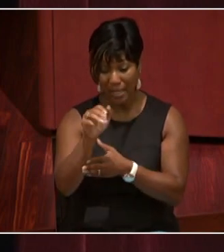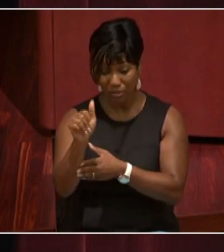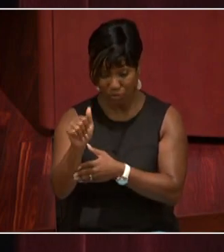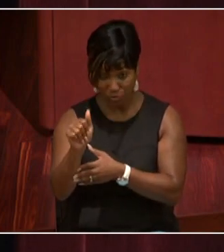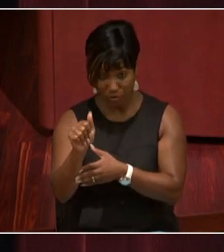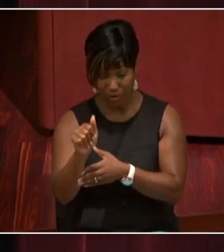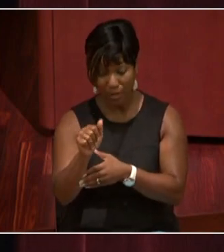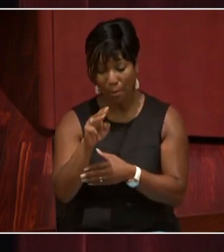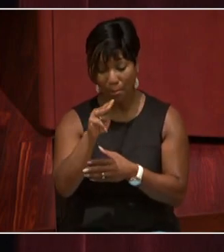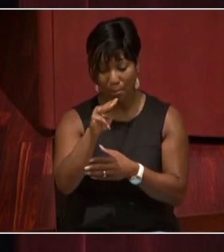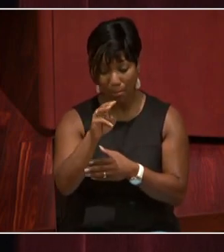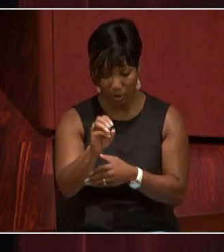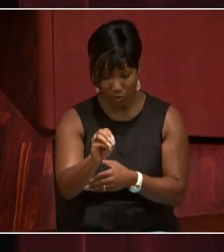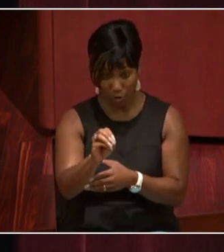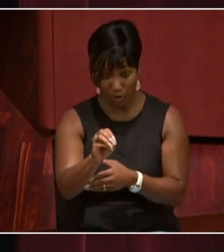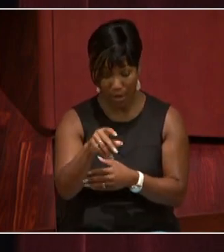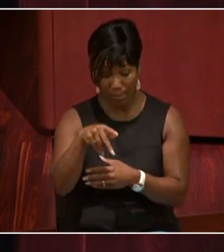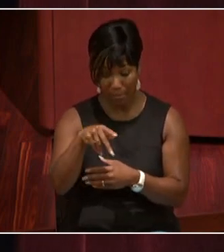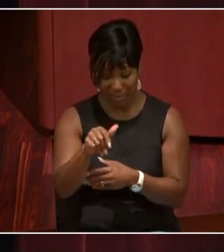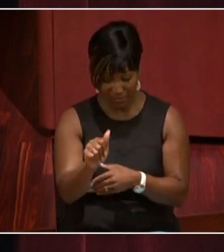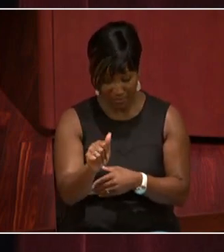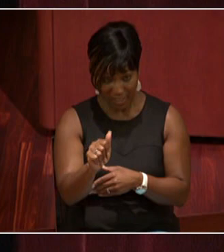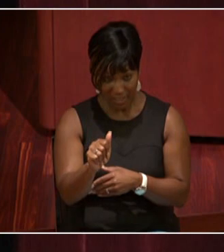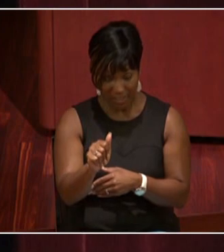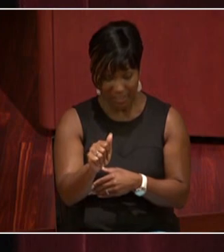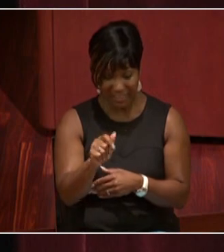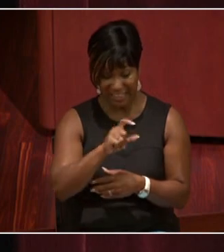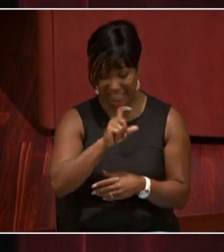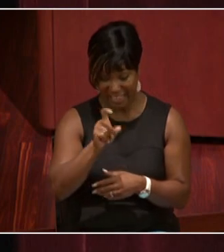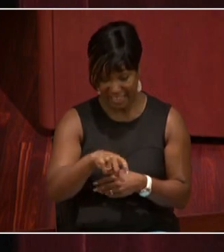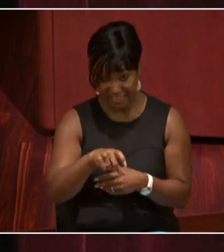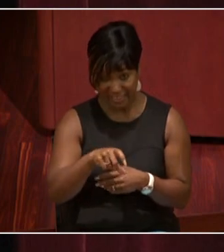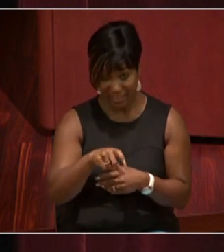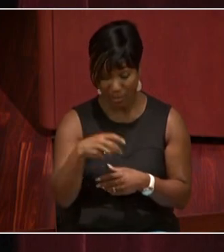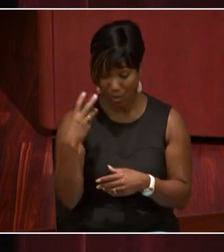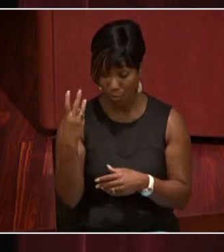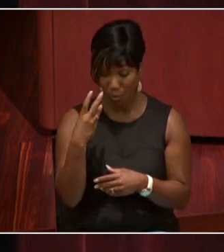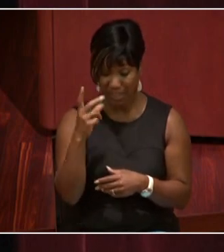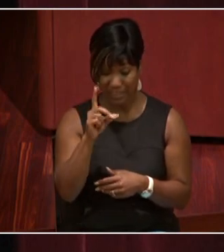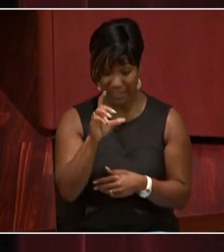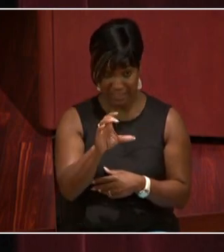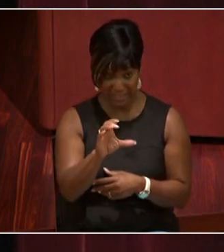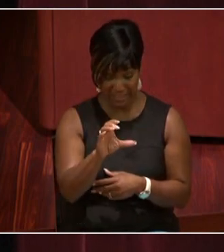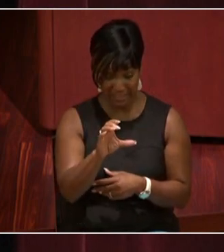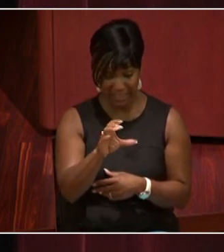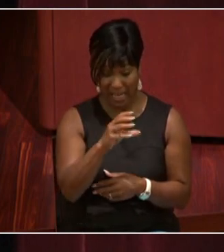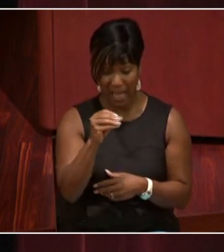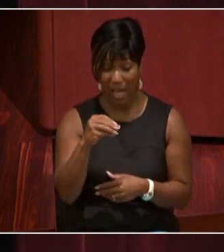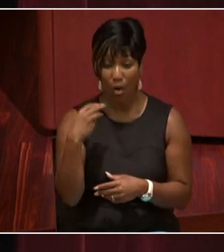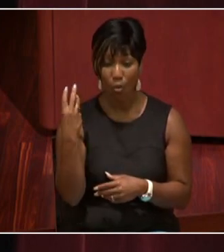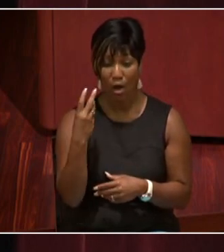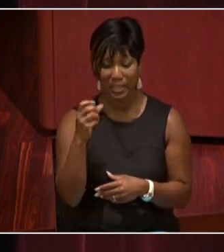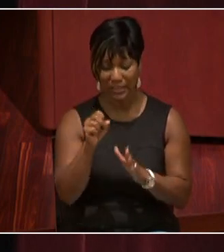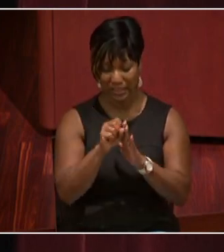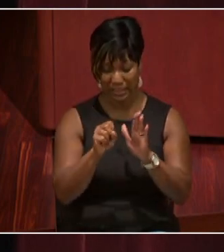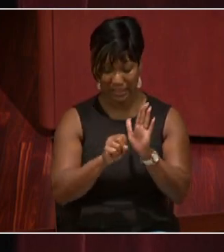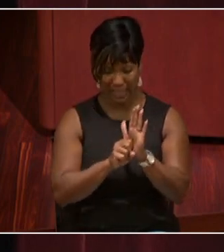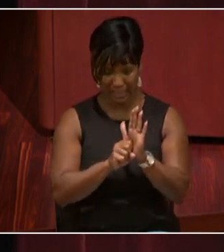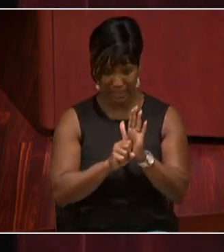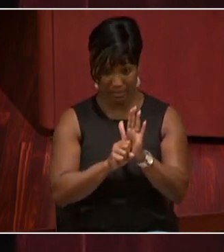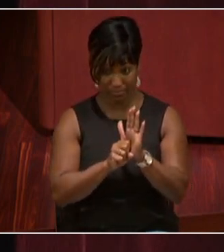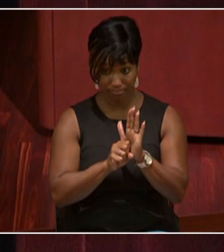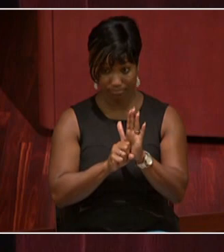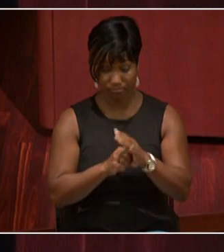Massachusetts, Missouri, Pennsylvania, Texas, Washington, D.C., and Washington State.